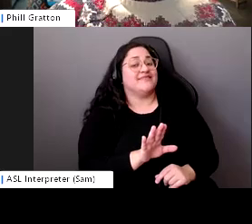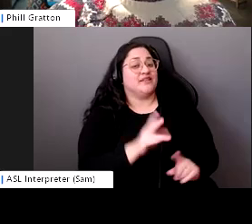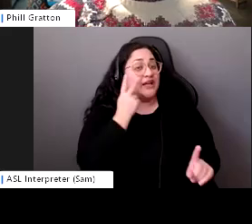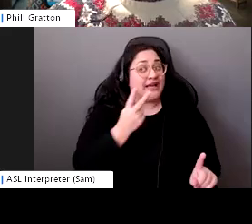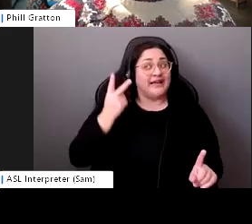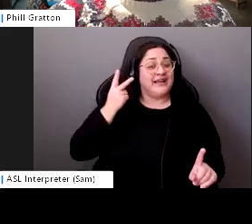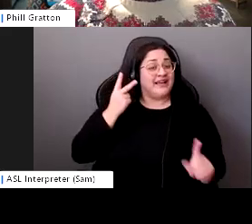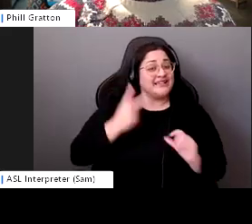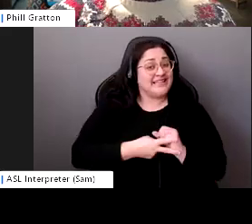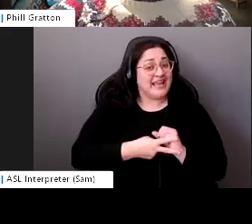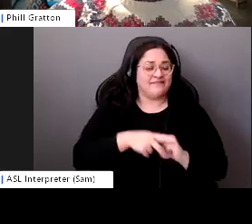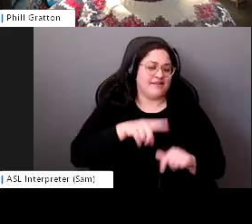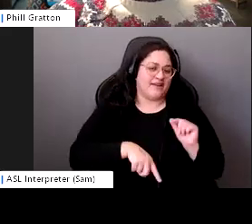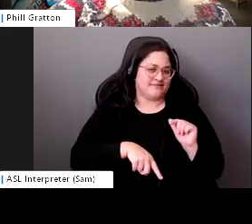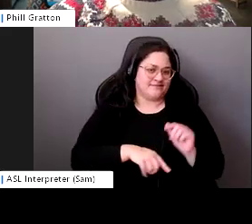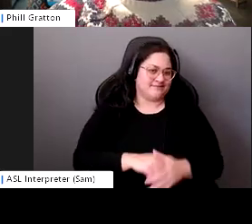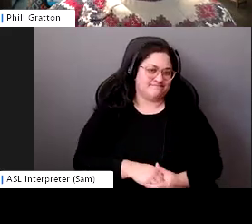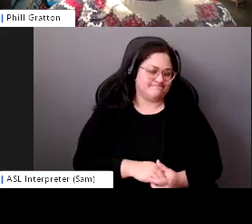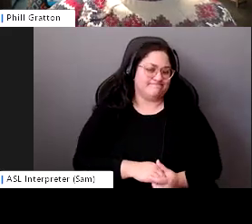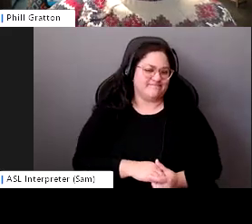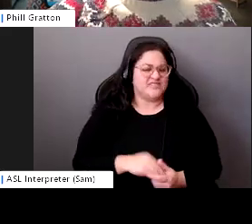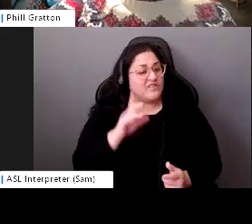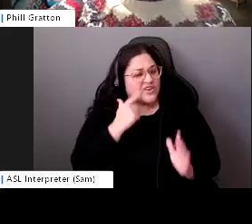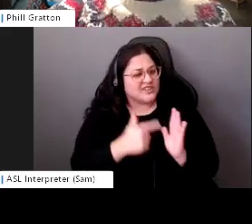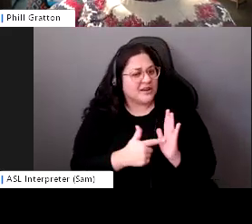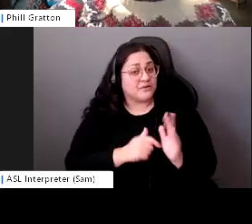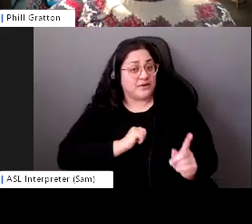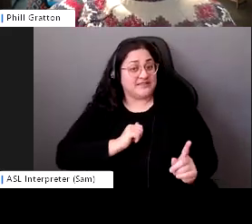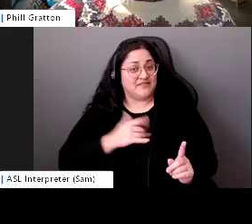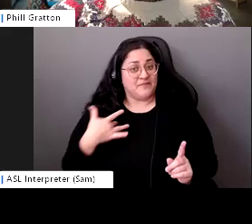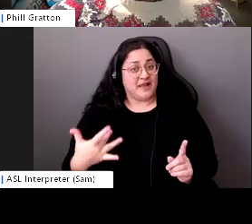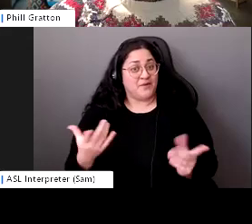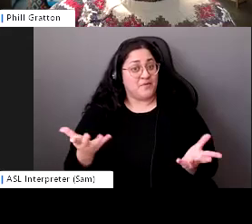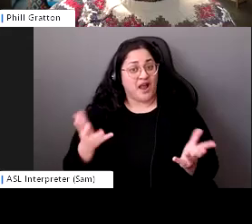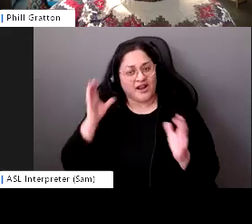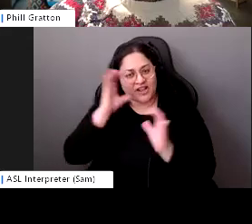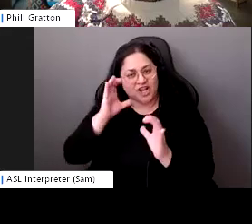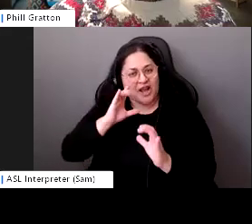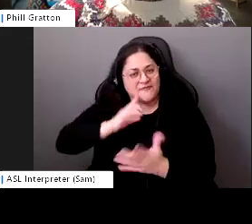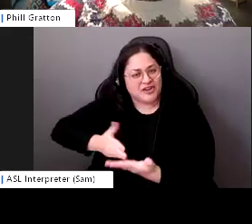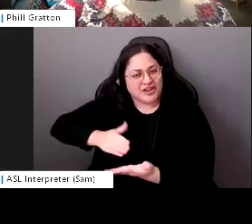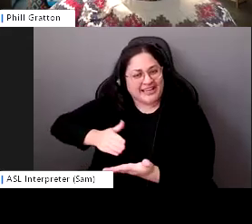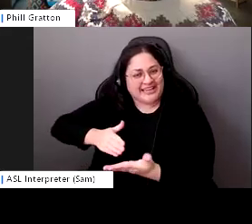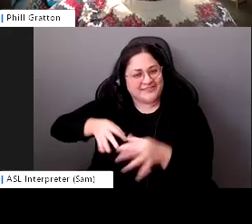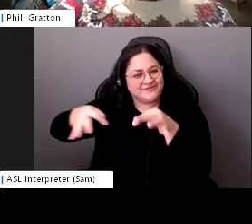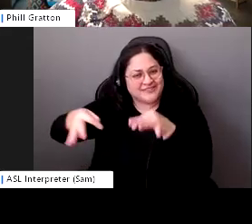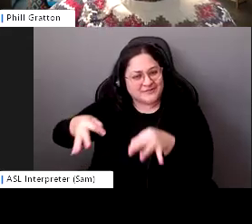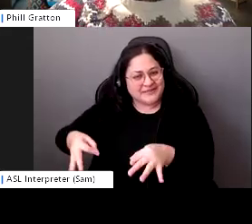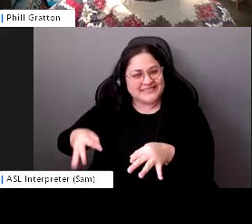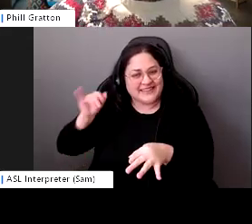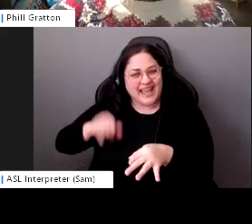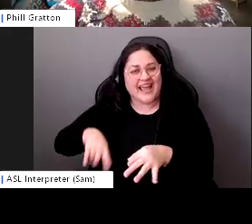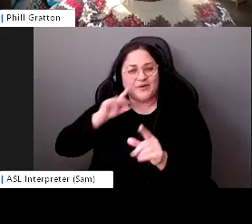again tomorrow or the next day. And ChatGPT will keep whatever you look up in your little box for